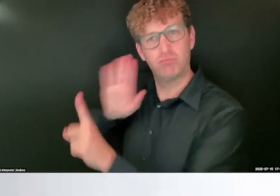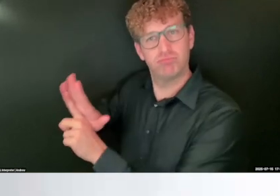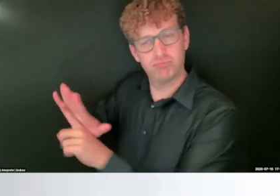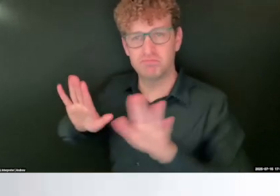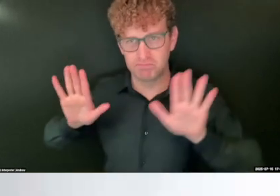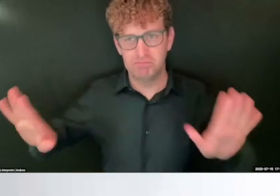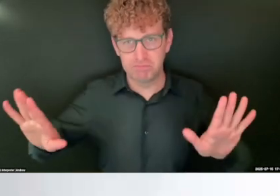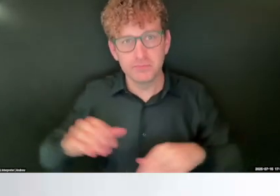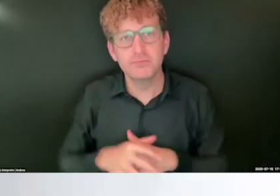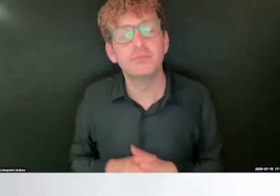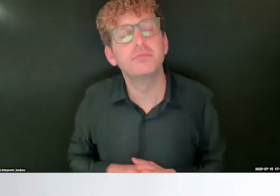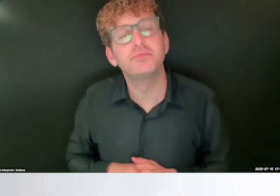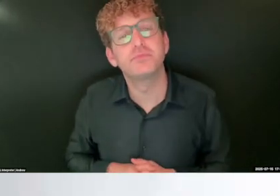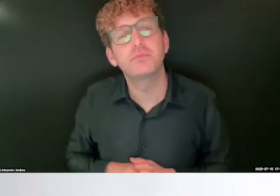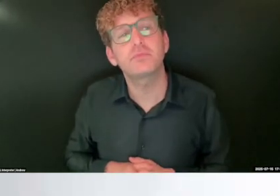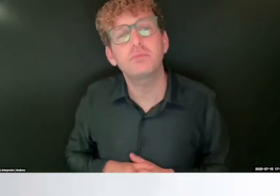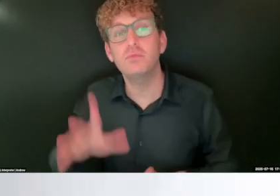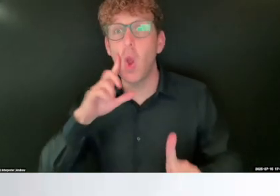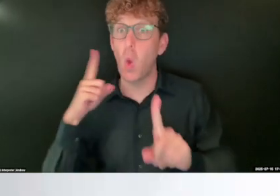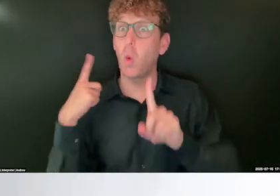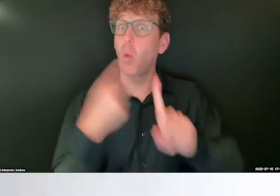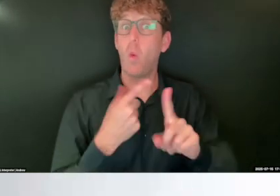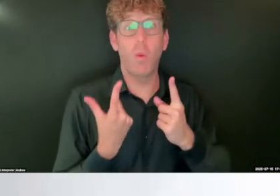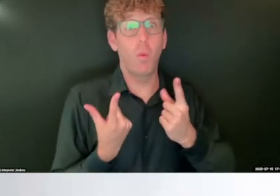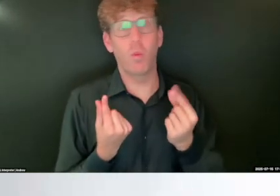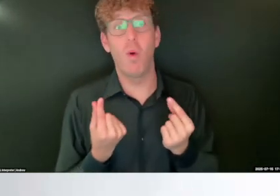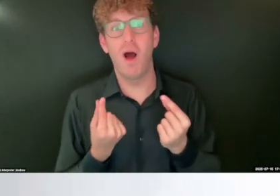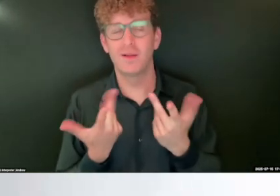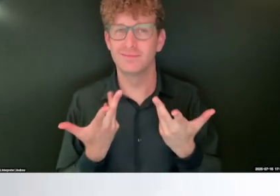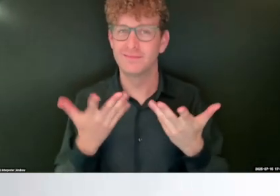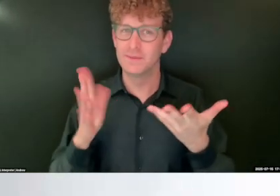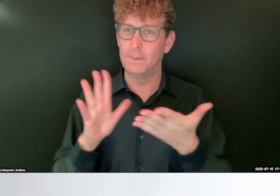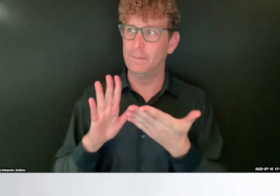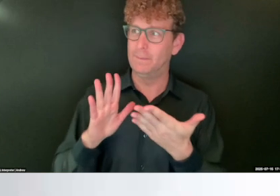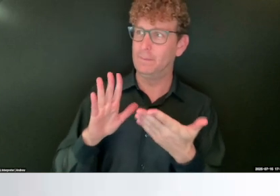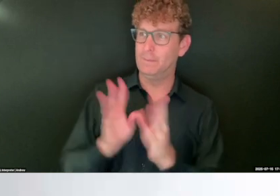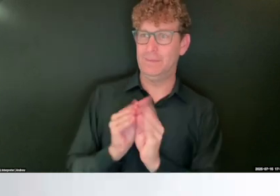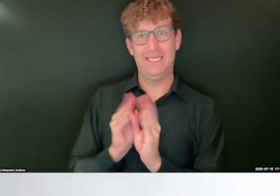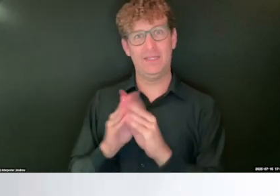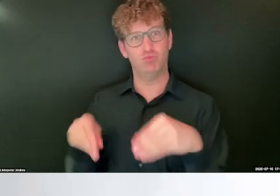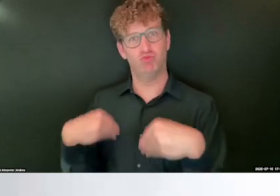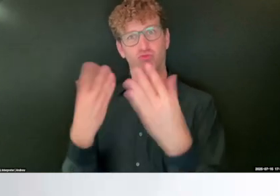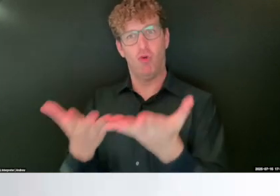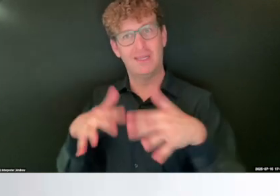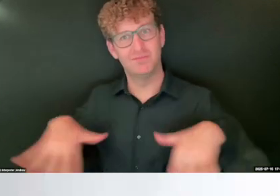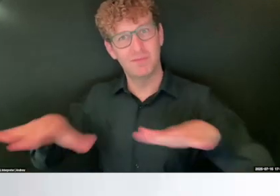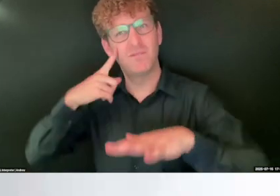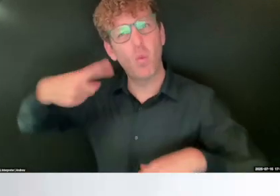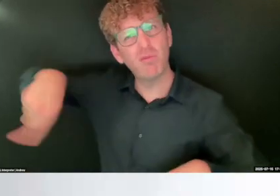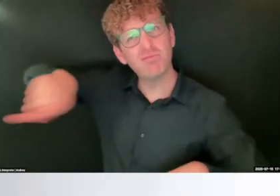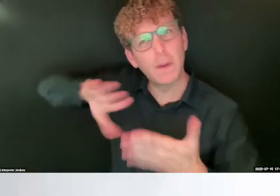Our goals for these meetings are to provide space for community voices and priorities,